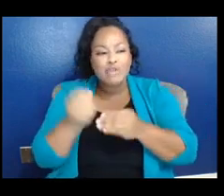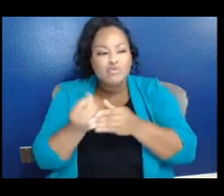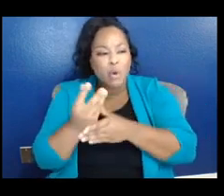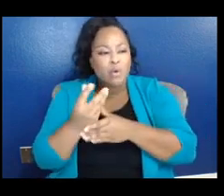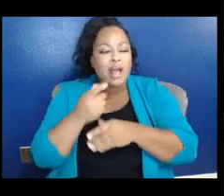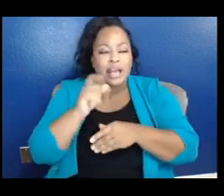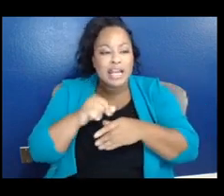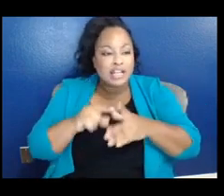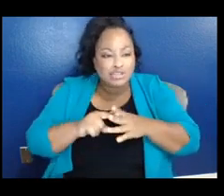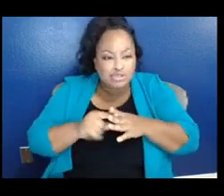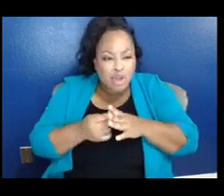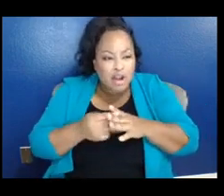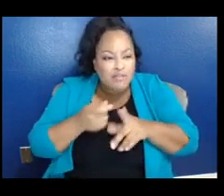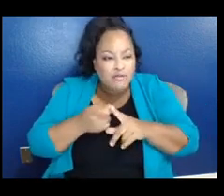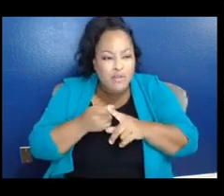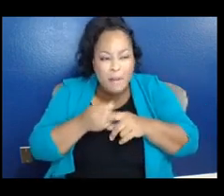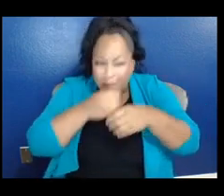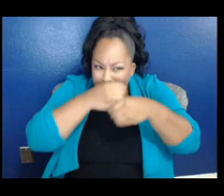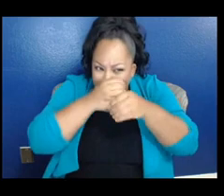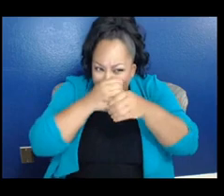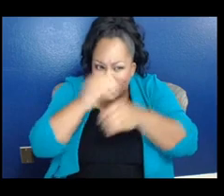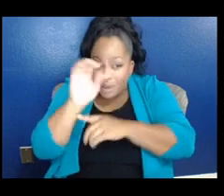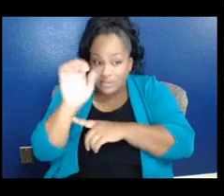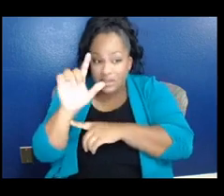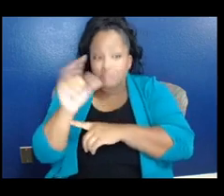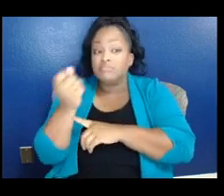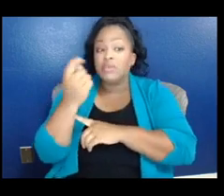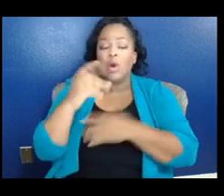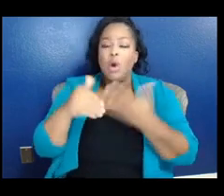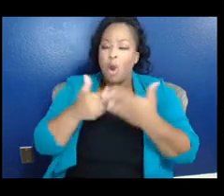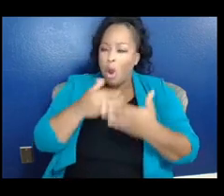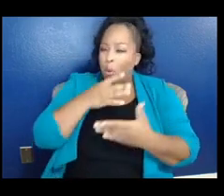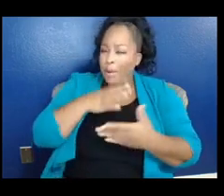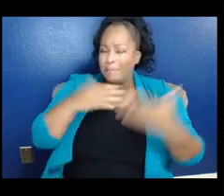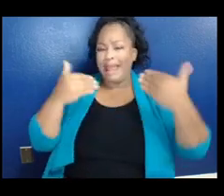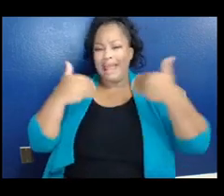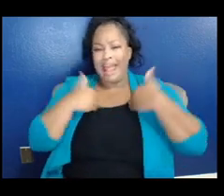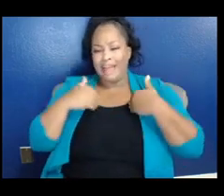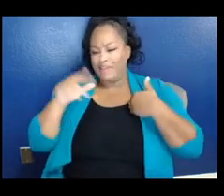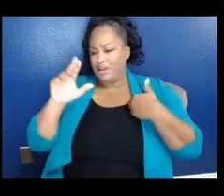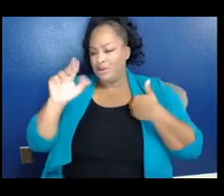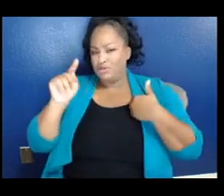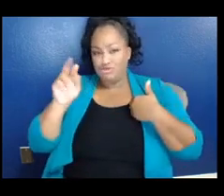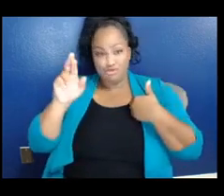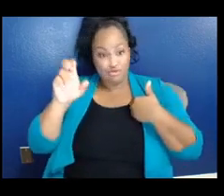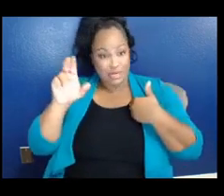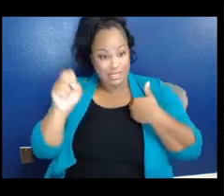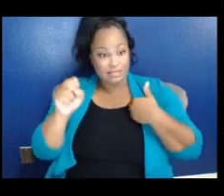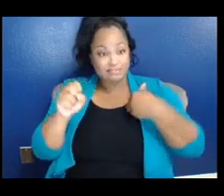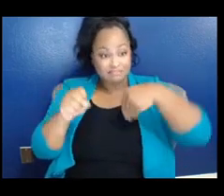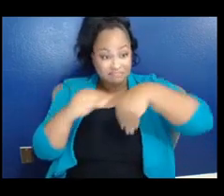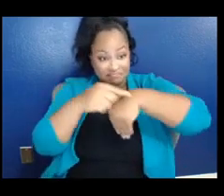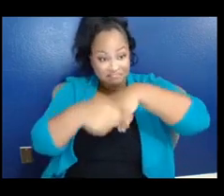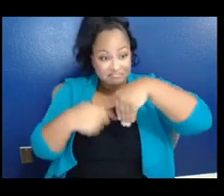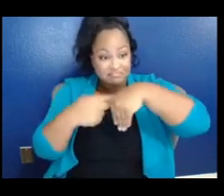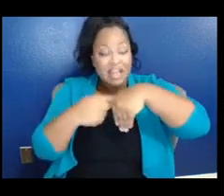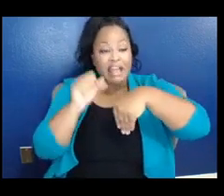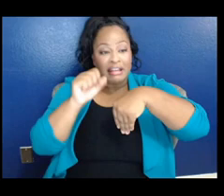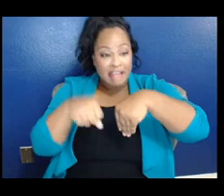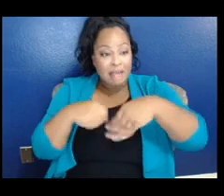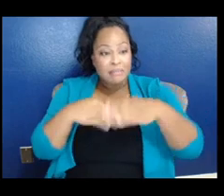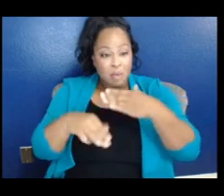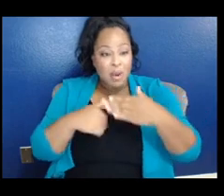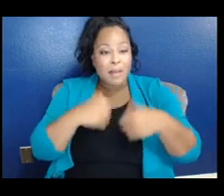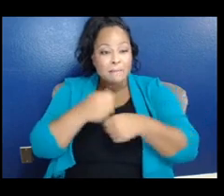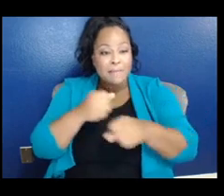grow from a microscopic cell. So all women that have a uterus and are of reproductive age, making